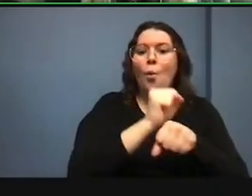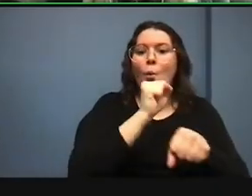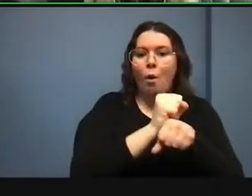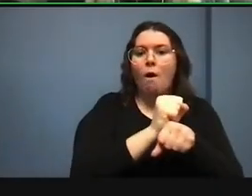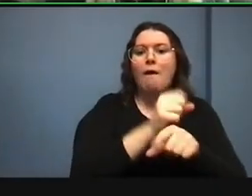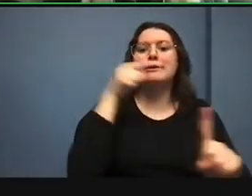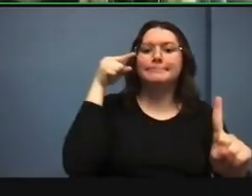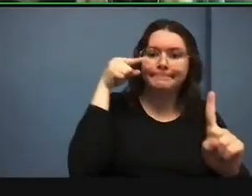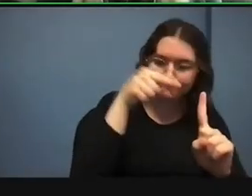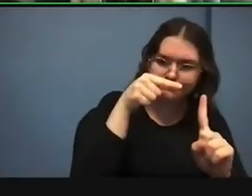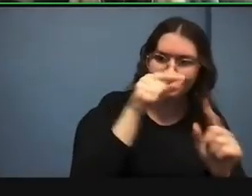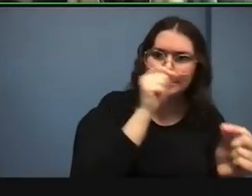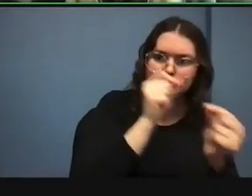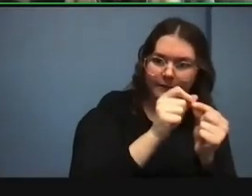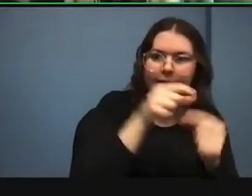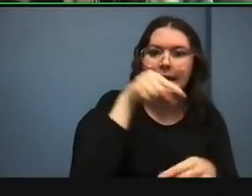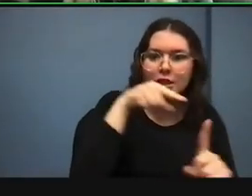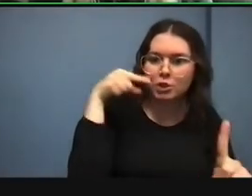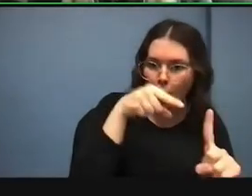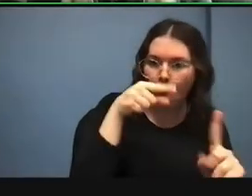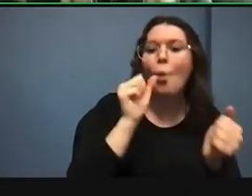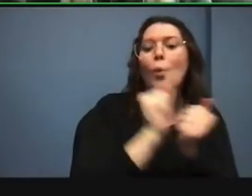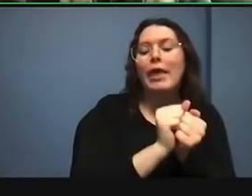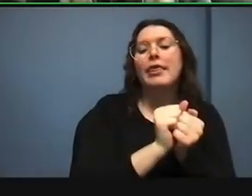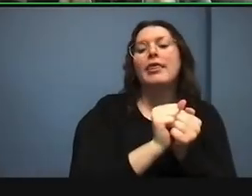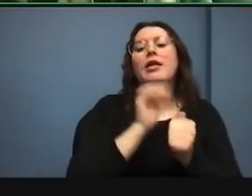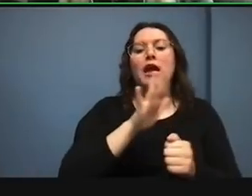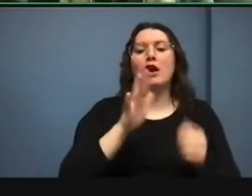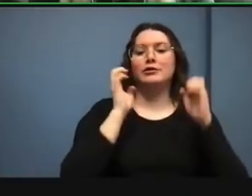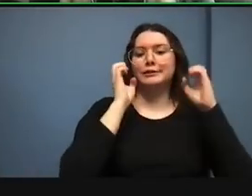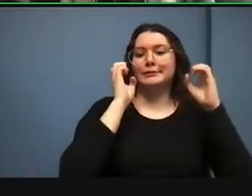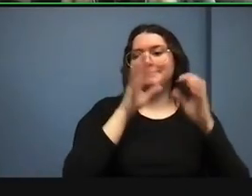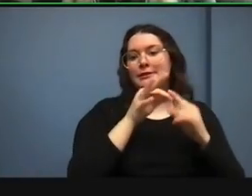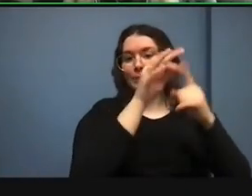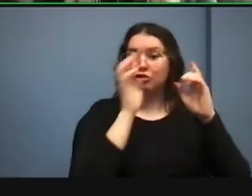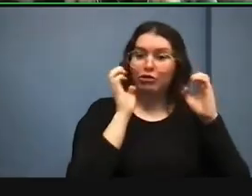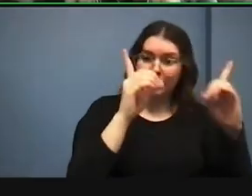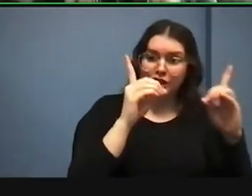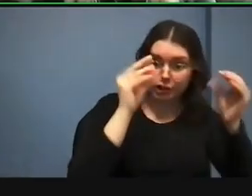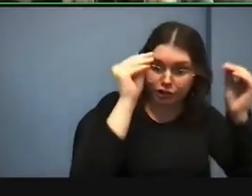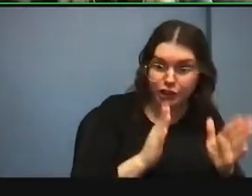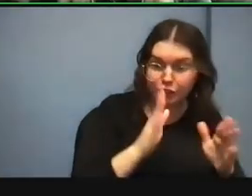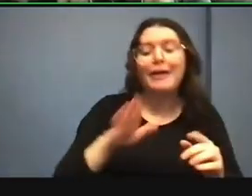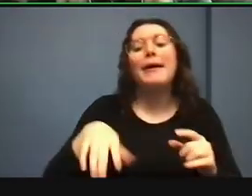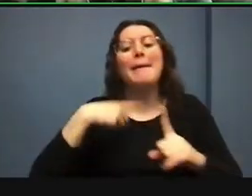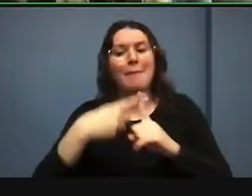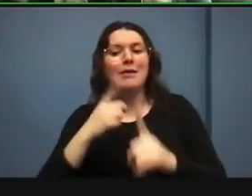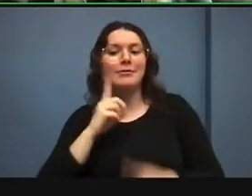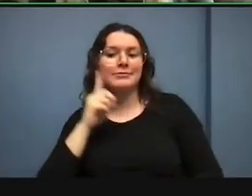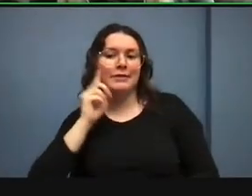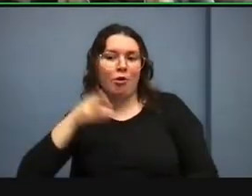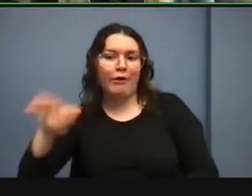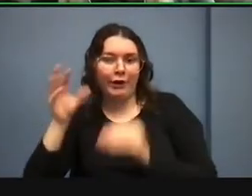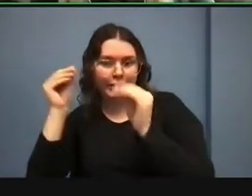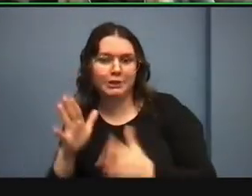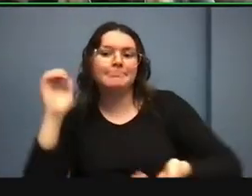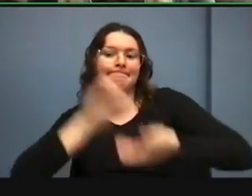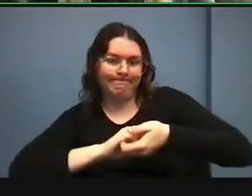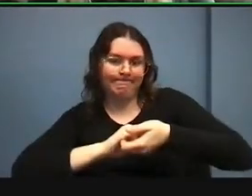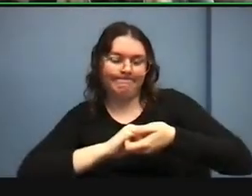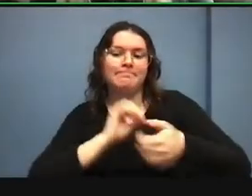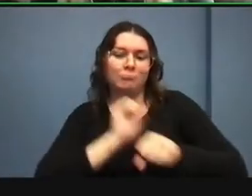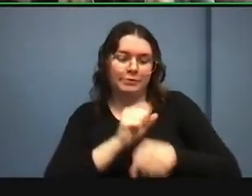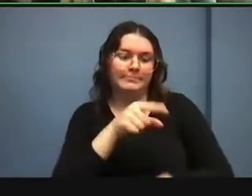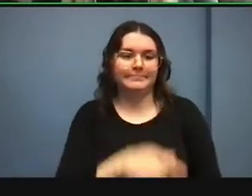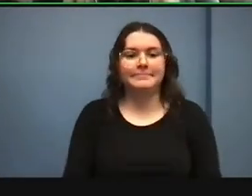working specifically on this goal with their special education and deaf and hard of hearing teacher collaboratively.